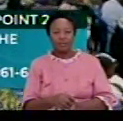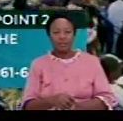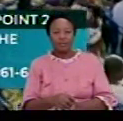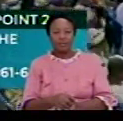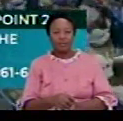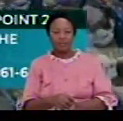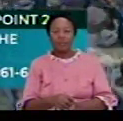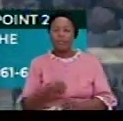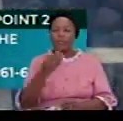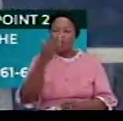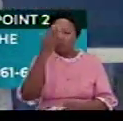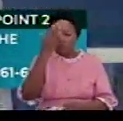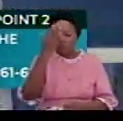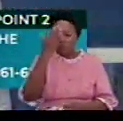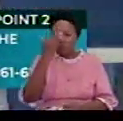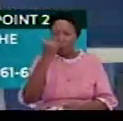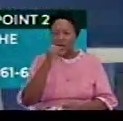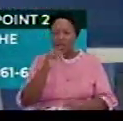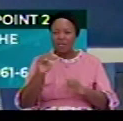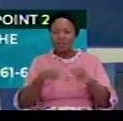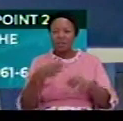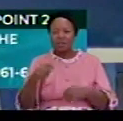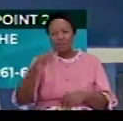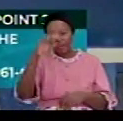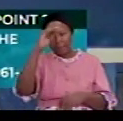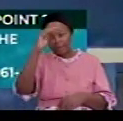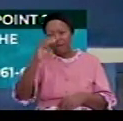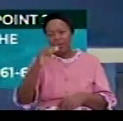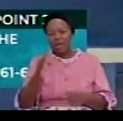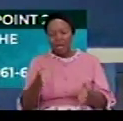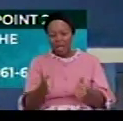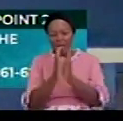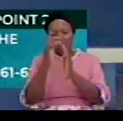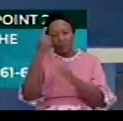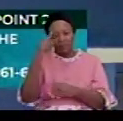Why did the man ask for baptism?